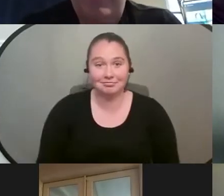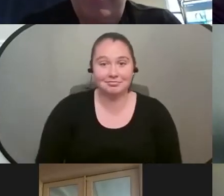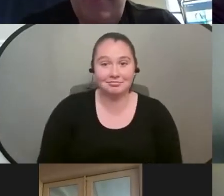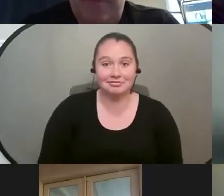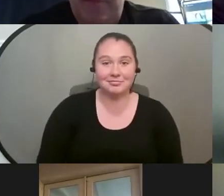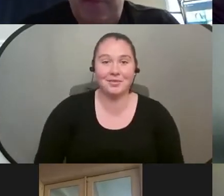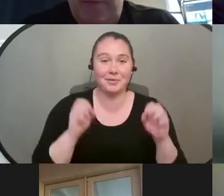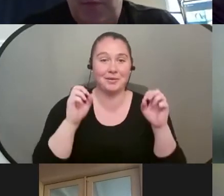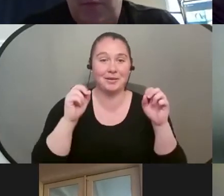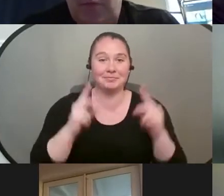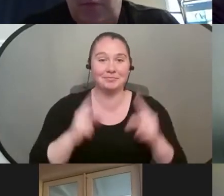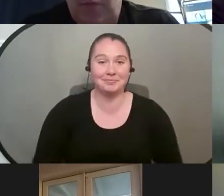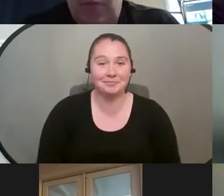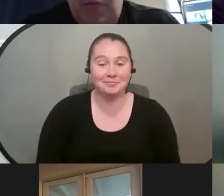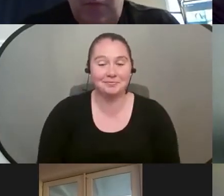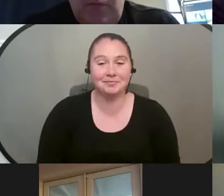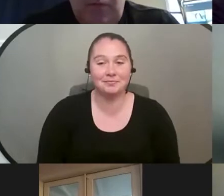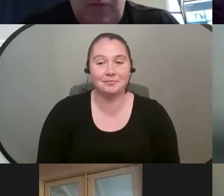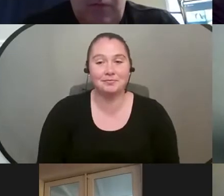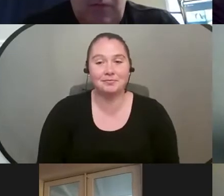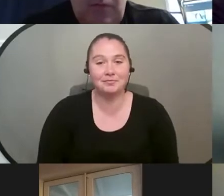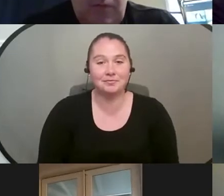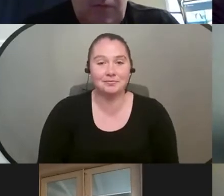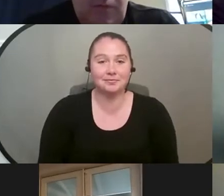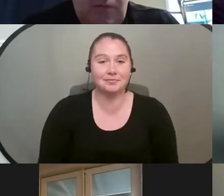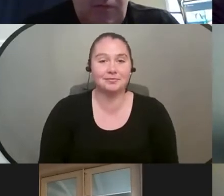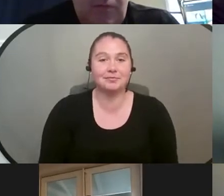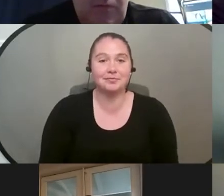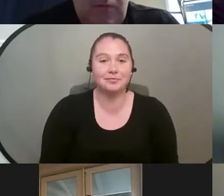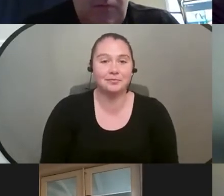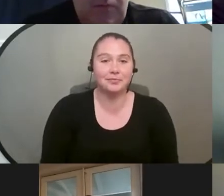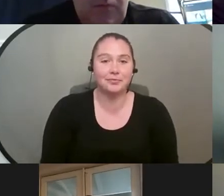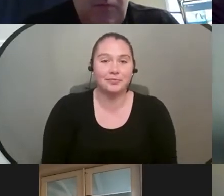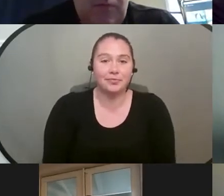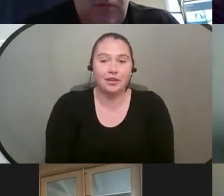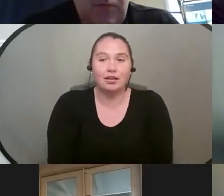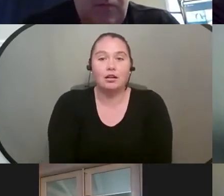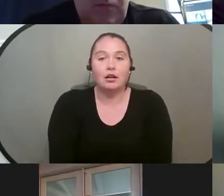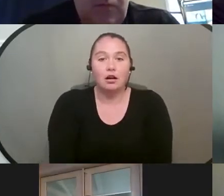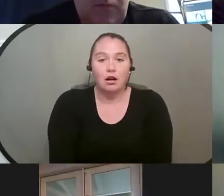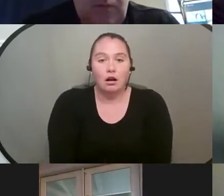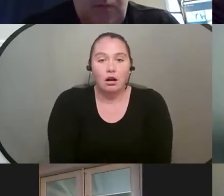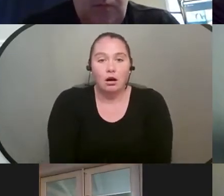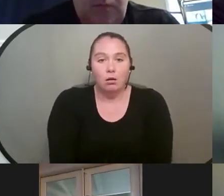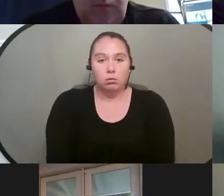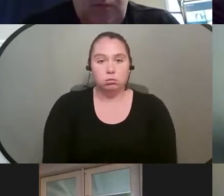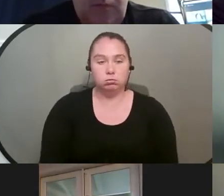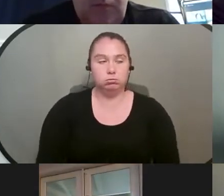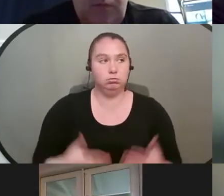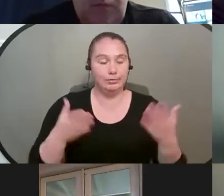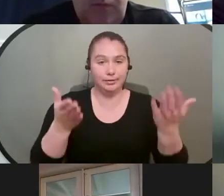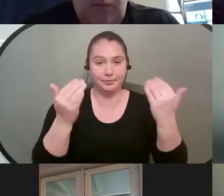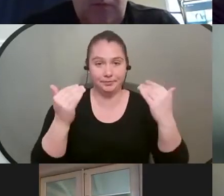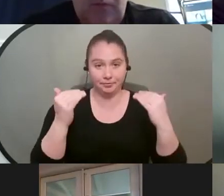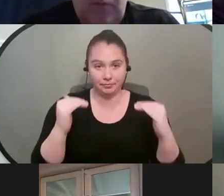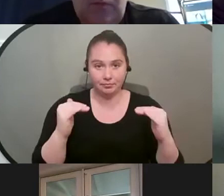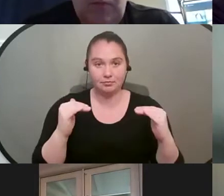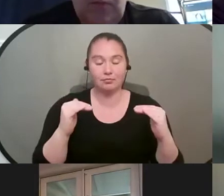Okay. And then in terms of priorities